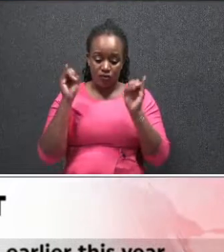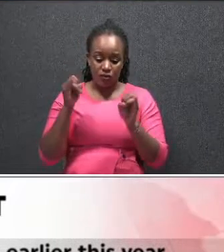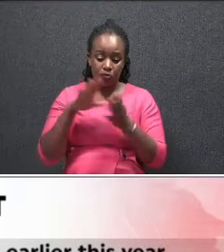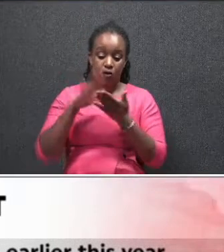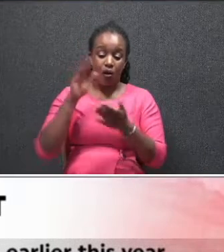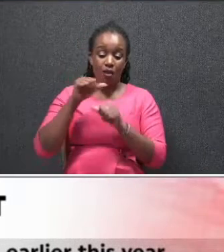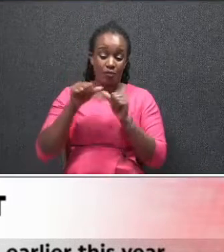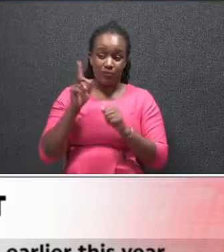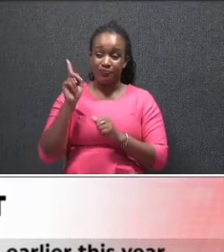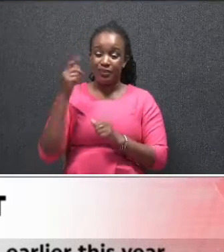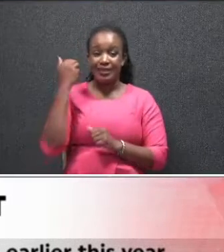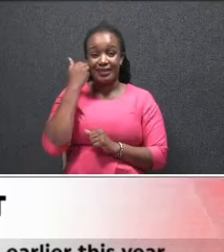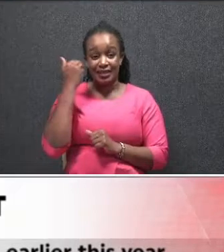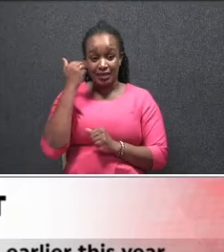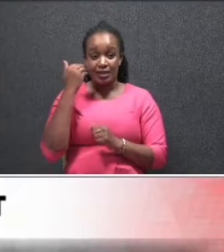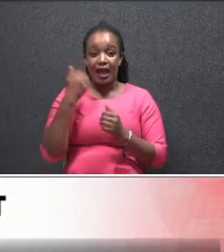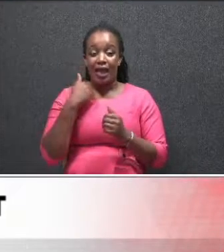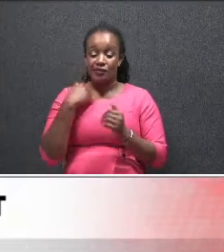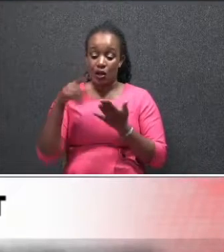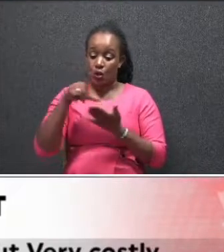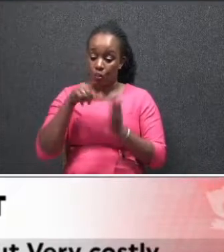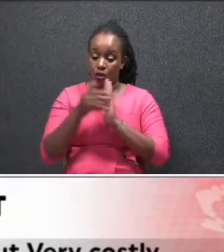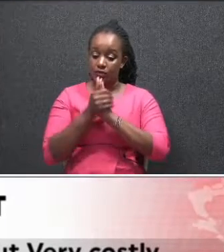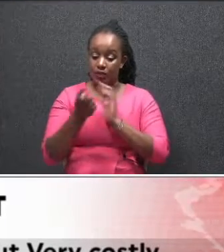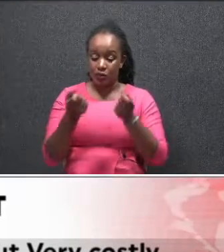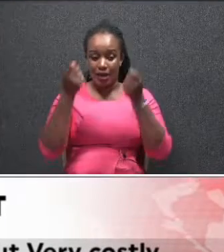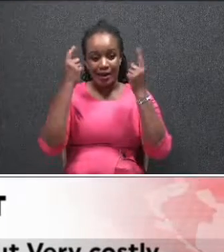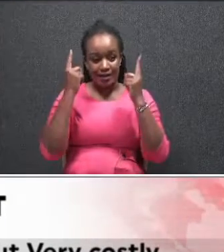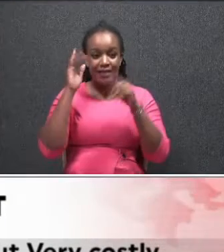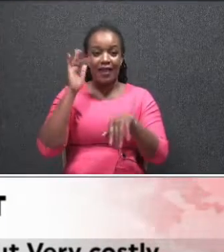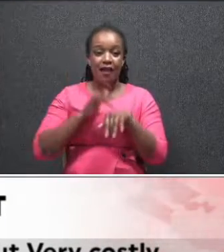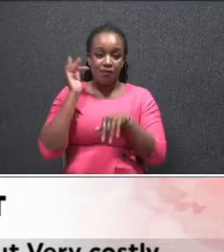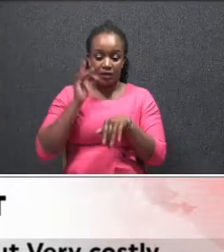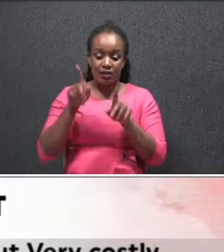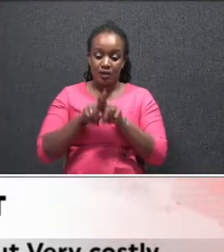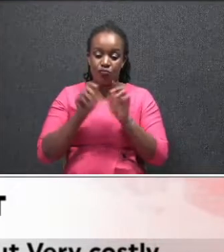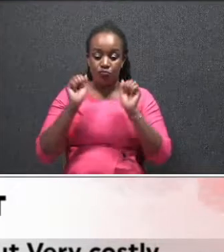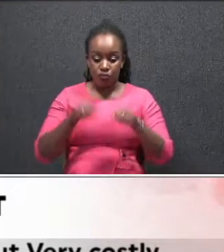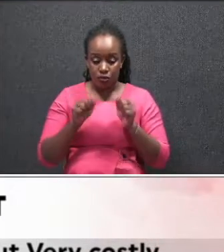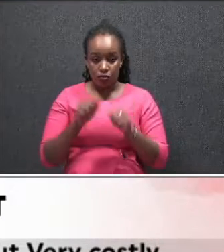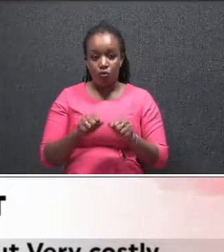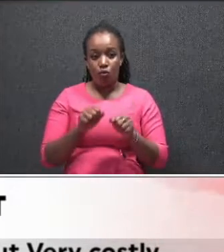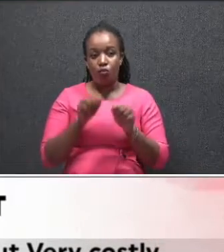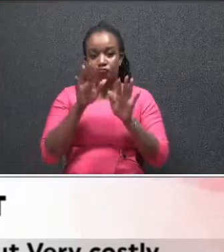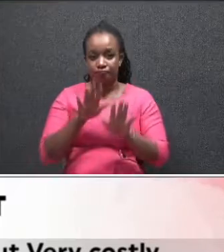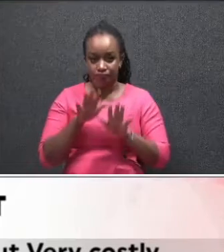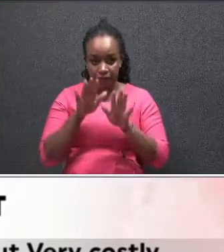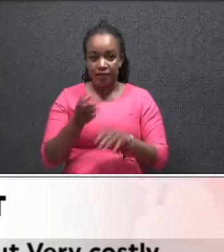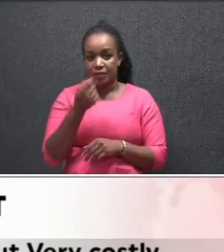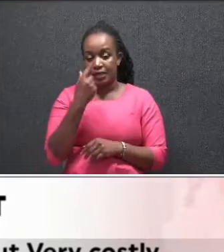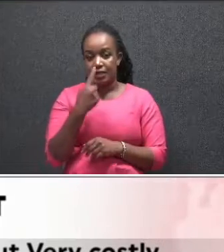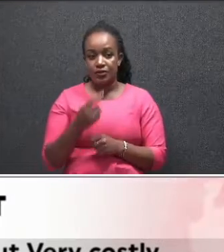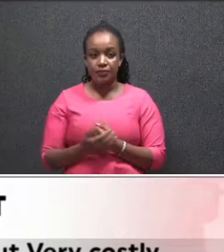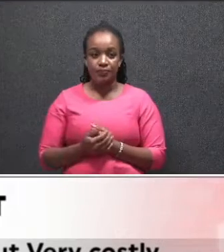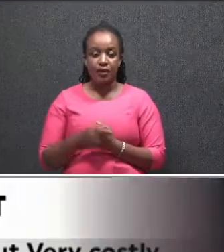using local experts to help us understand its effects and possible cautions and treatments. We should be